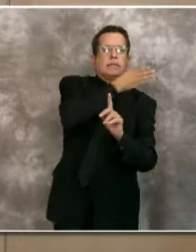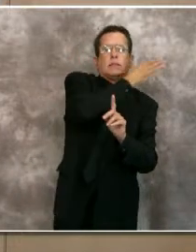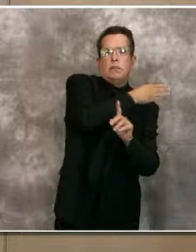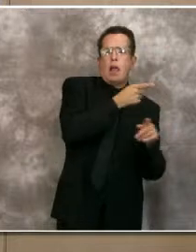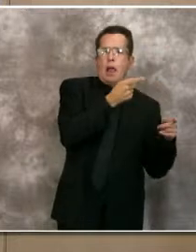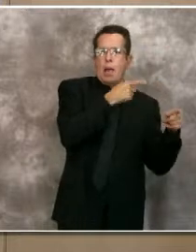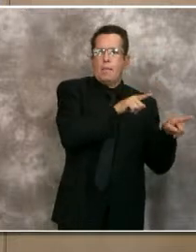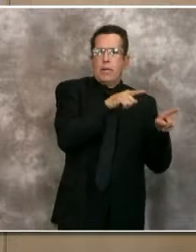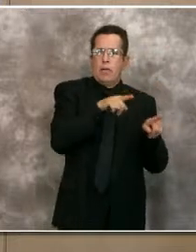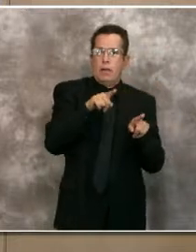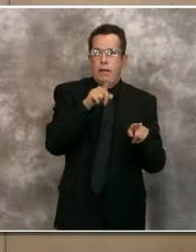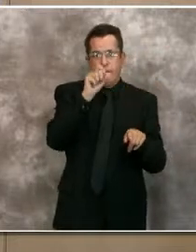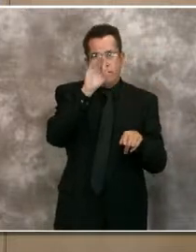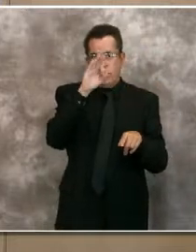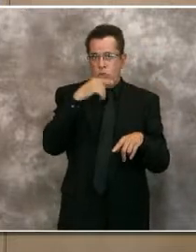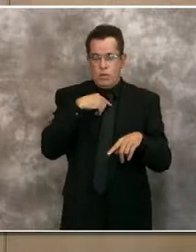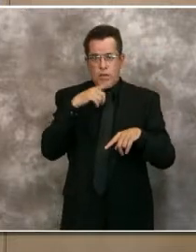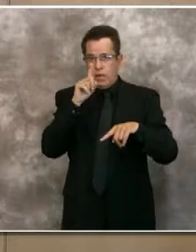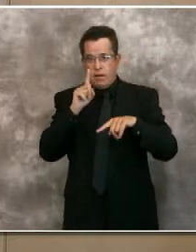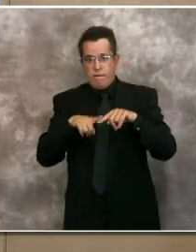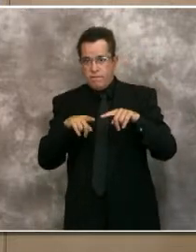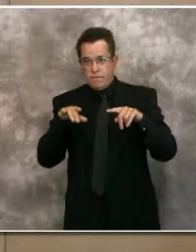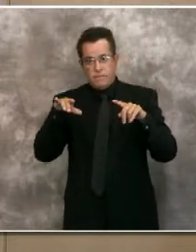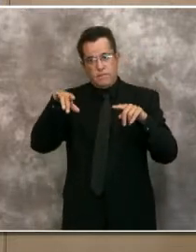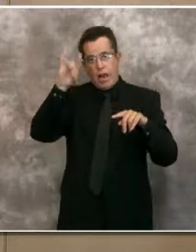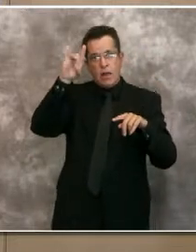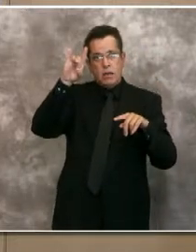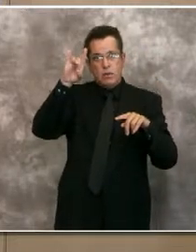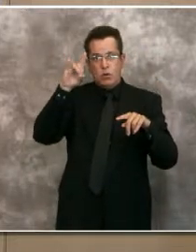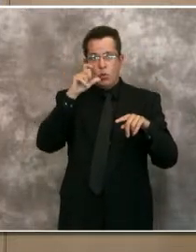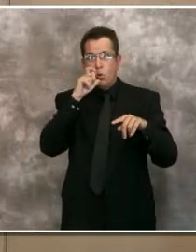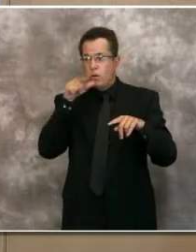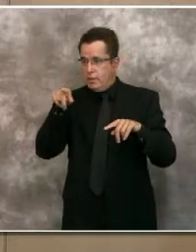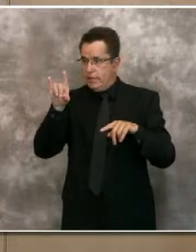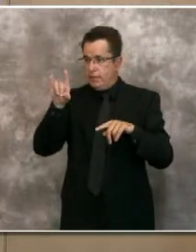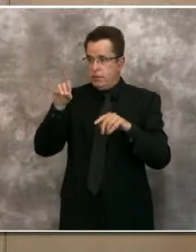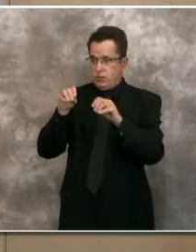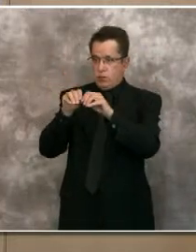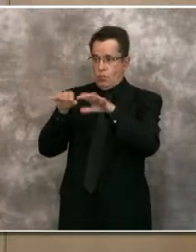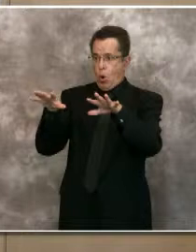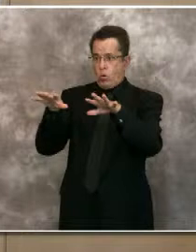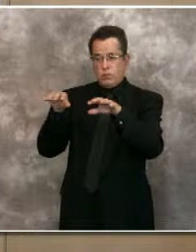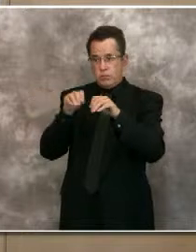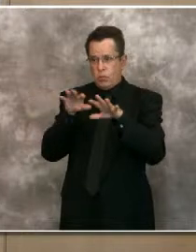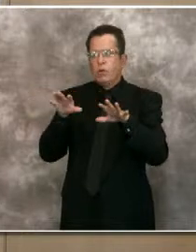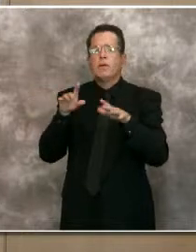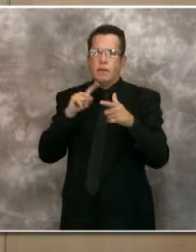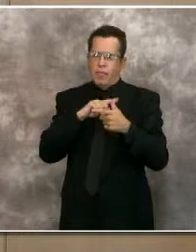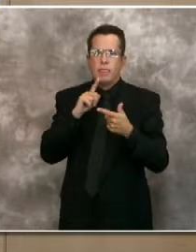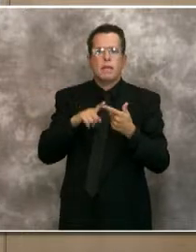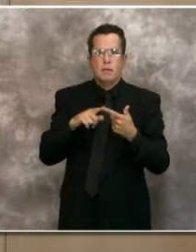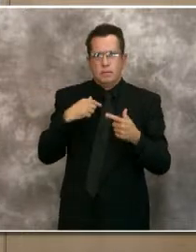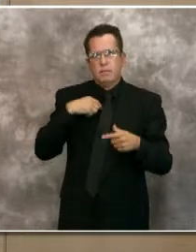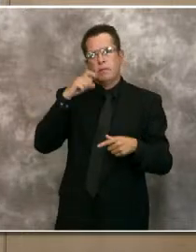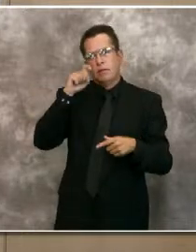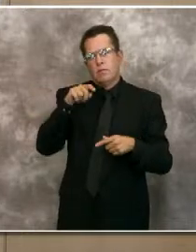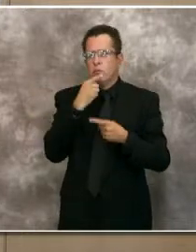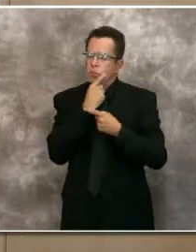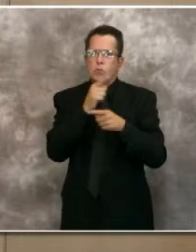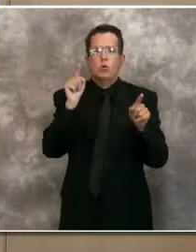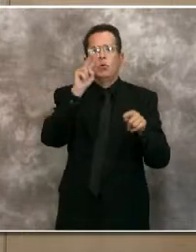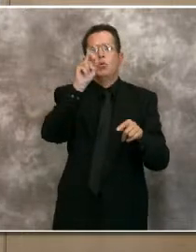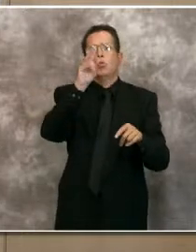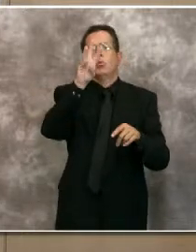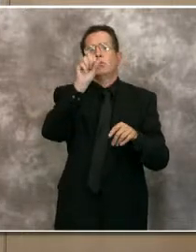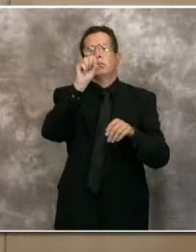if we cannot identify who all were exposed, then we would rely on a news story or